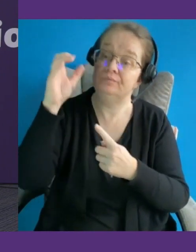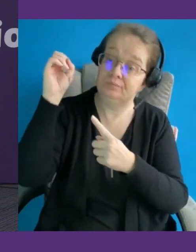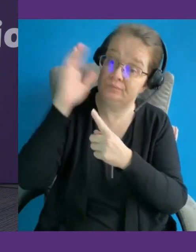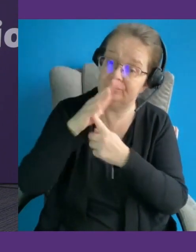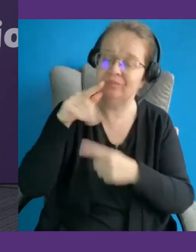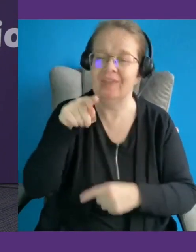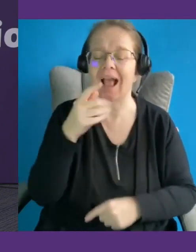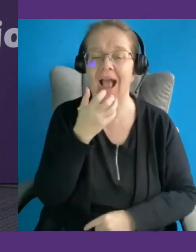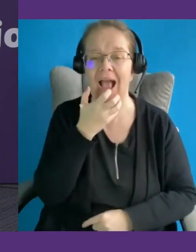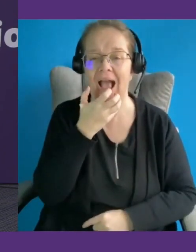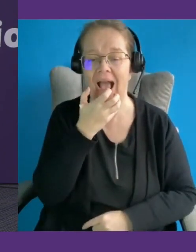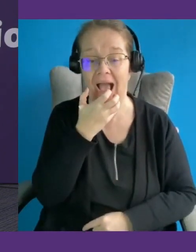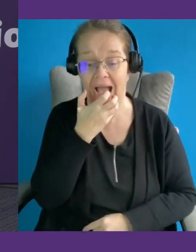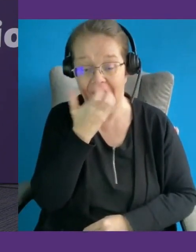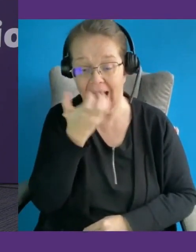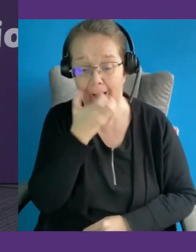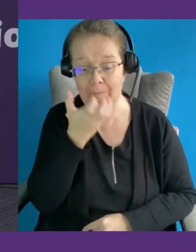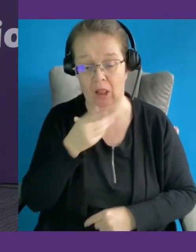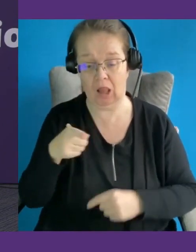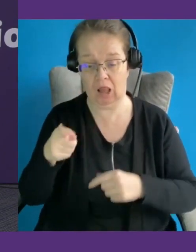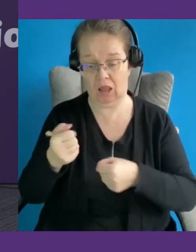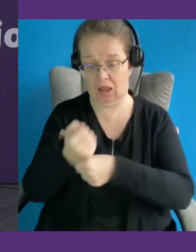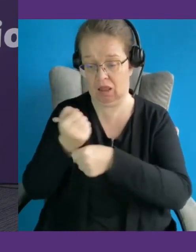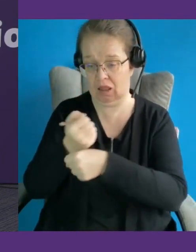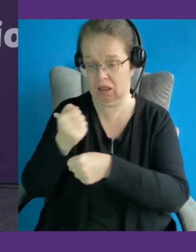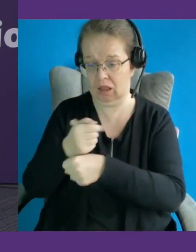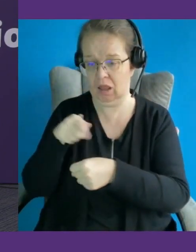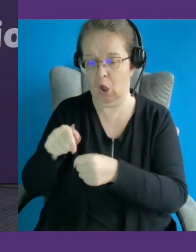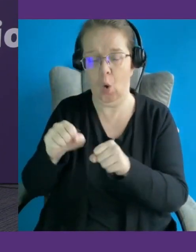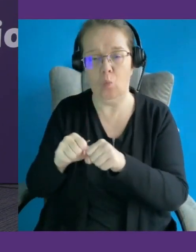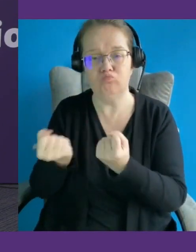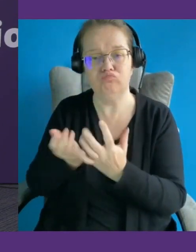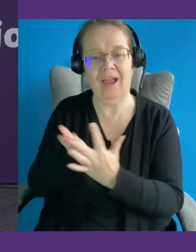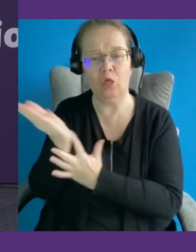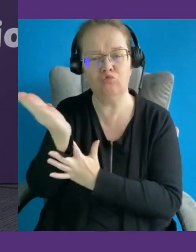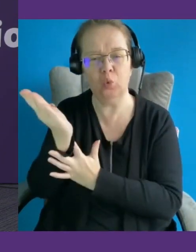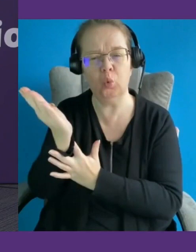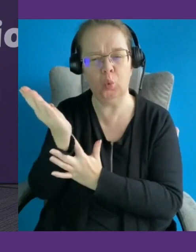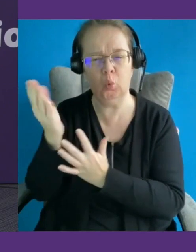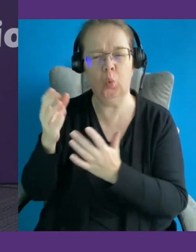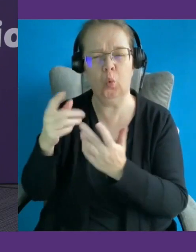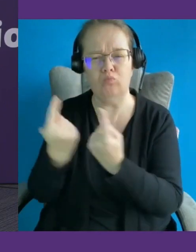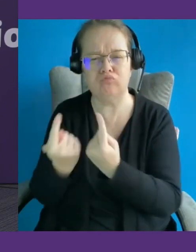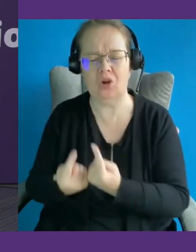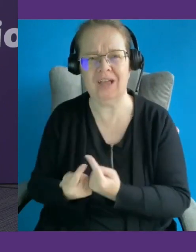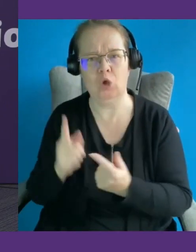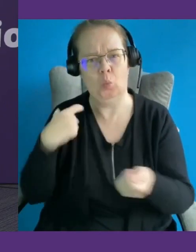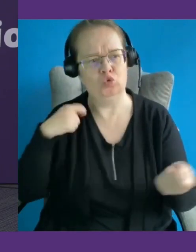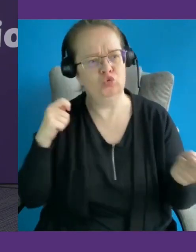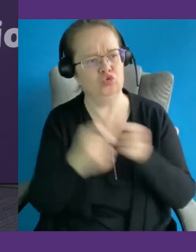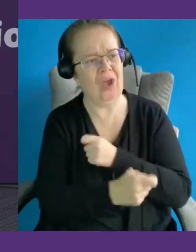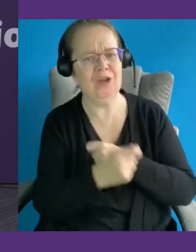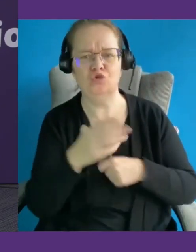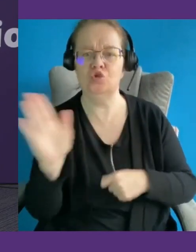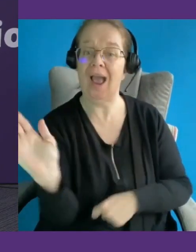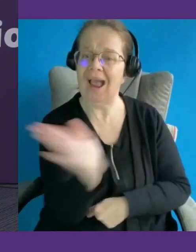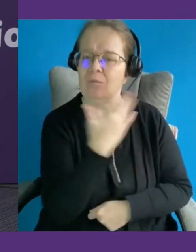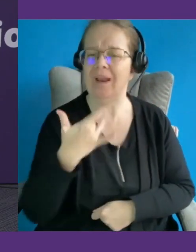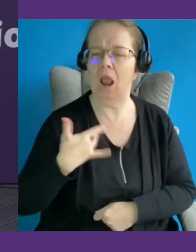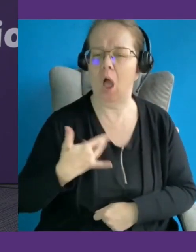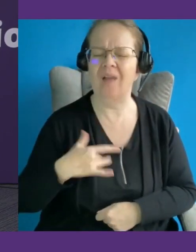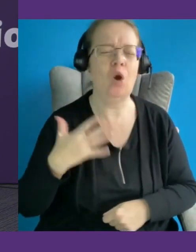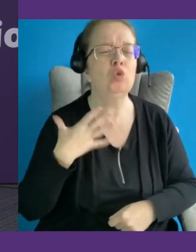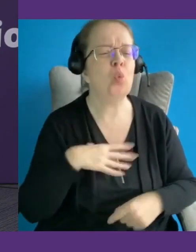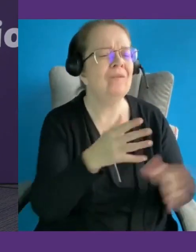built with a mission to make breakthrough products that change people's lives. And we didn't do that just for some people. We want to do that for